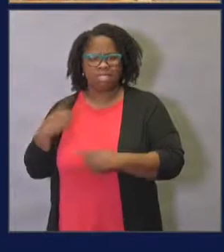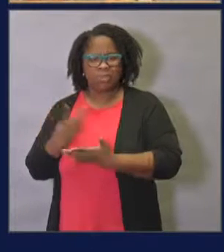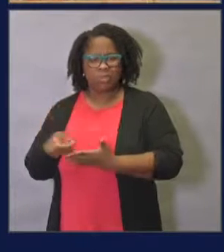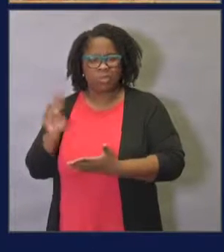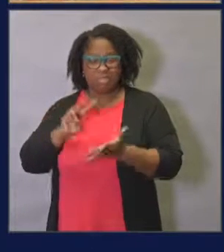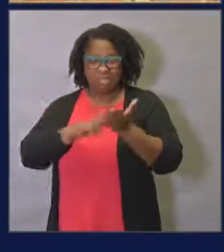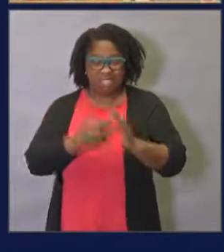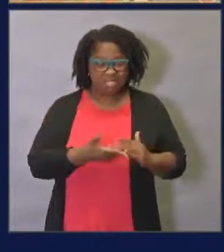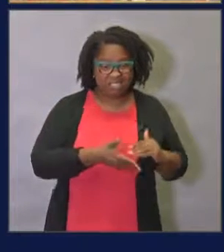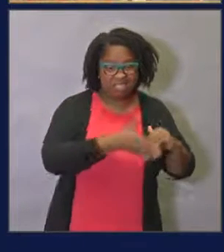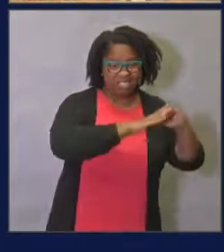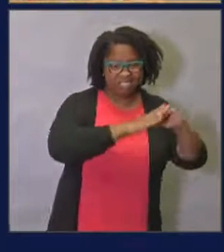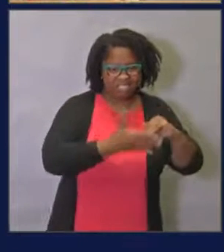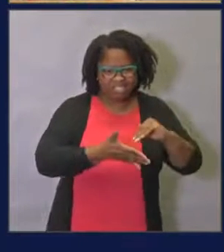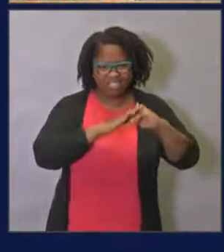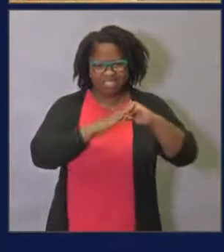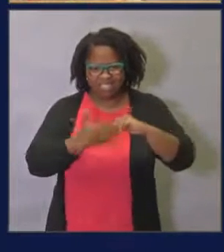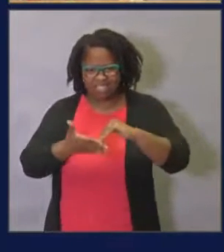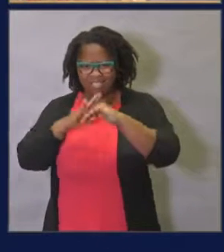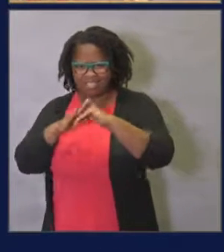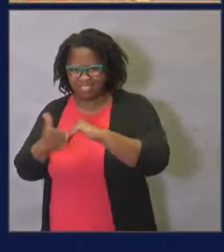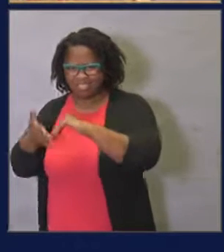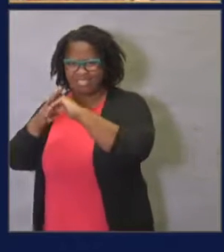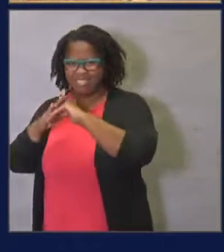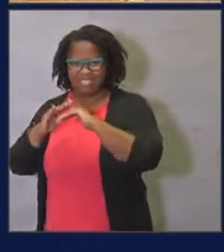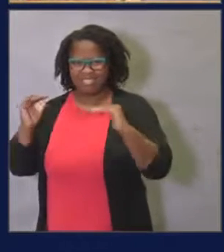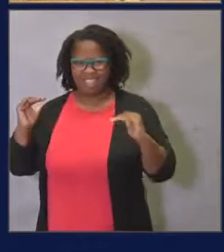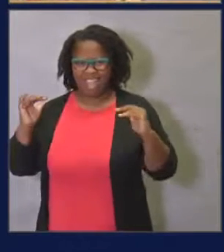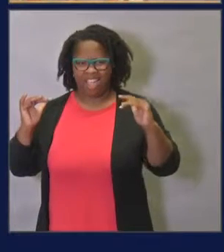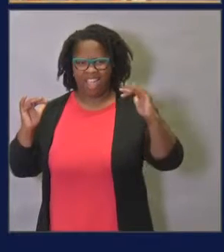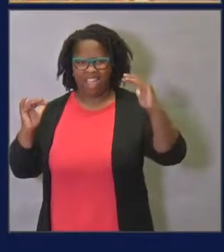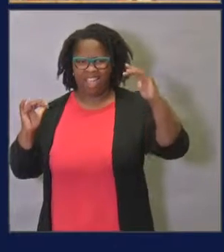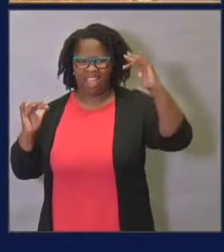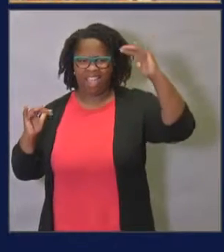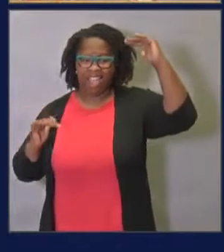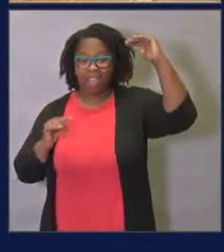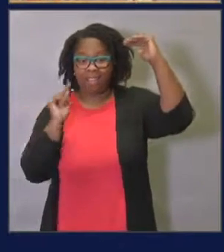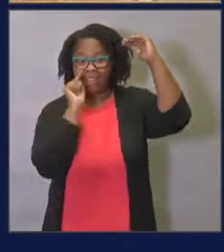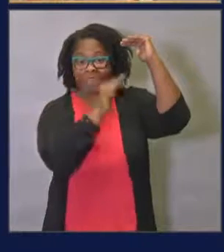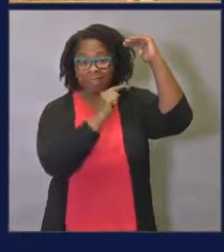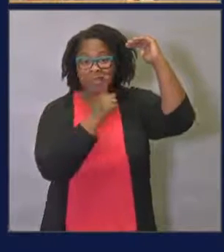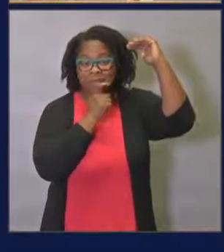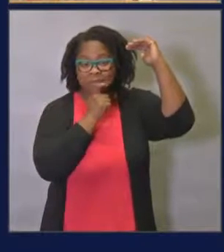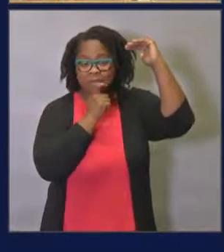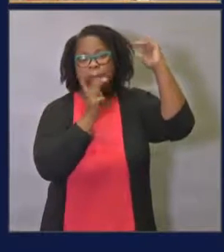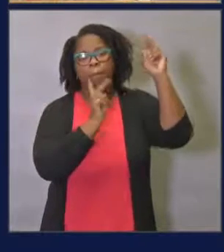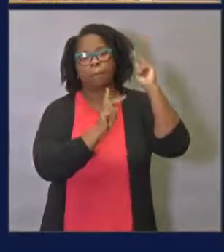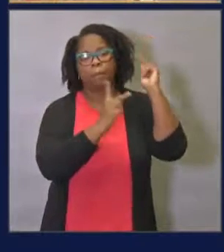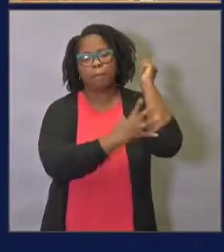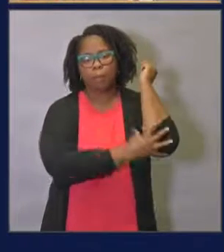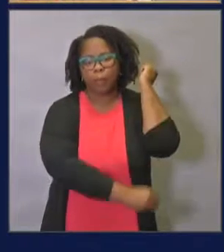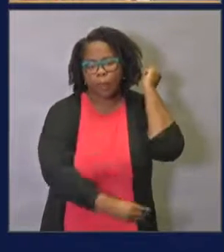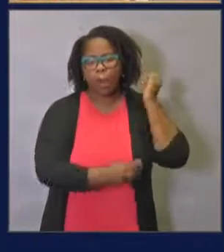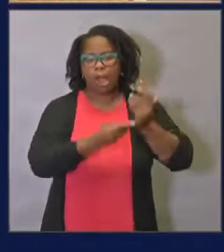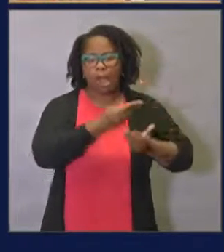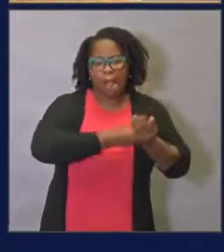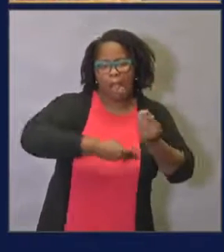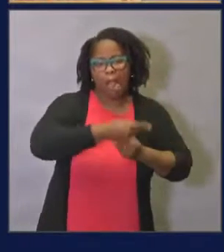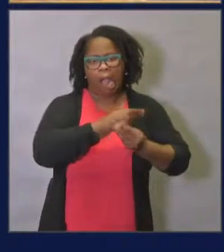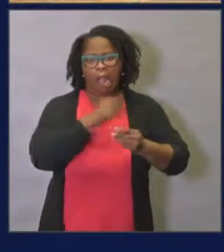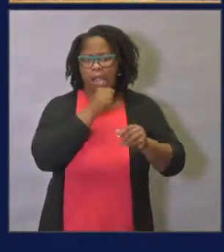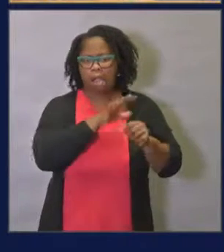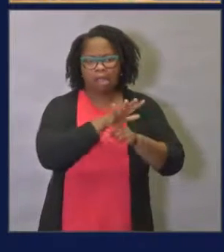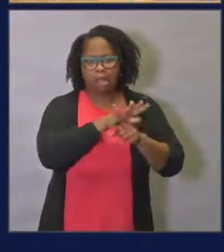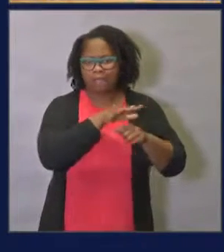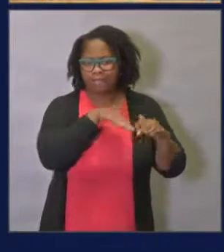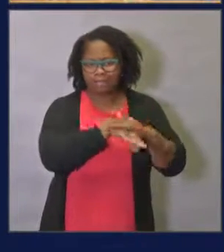having increases, but unfortunately the gap keeps widening. Next slide. On this graph, you can see the impact of